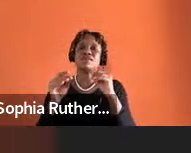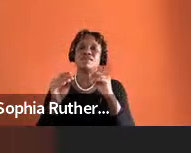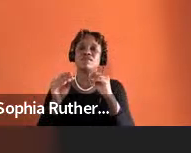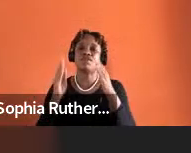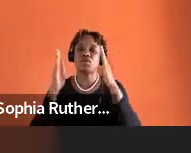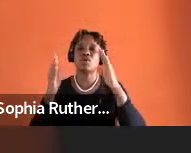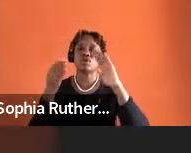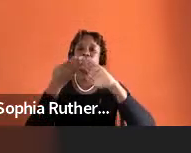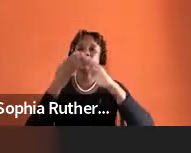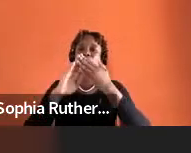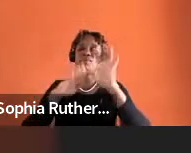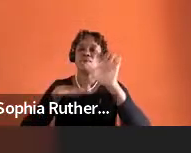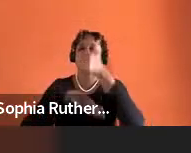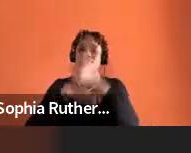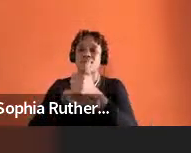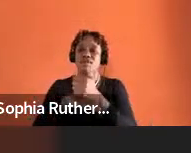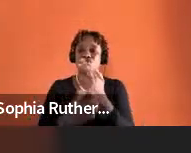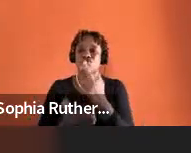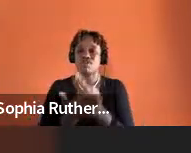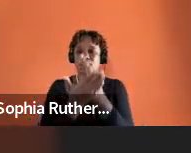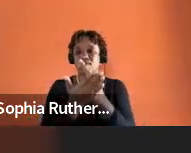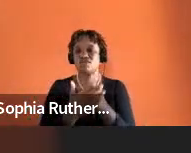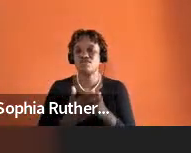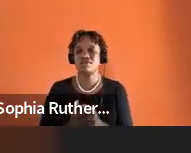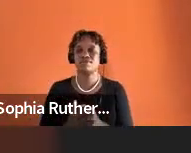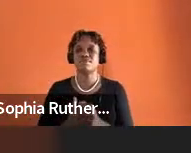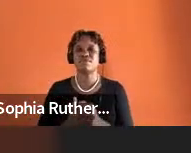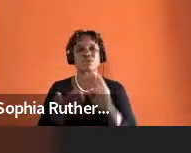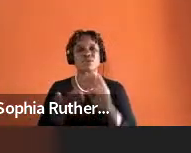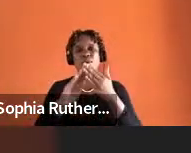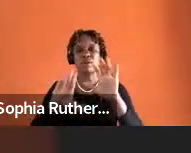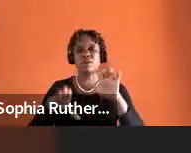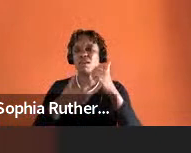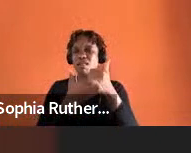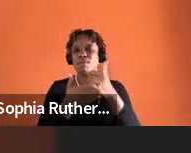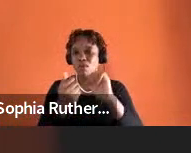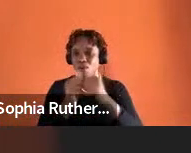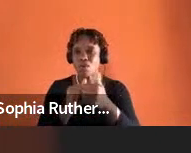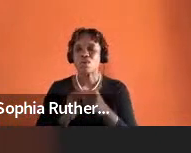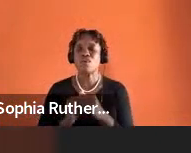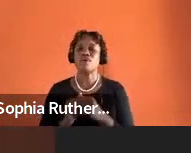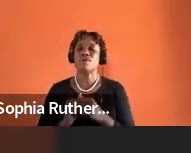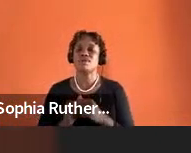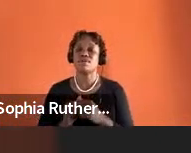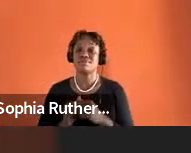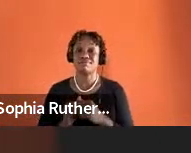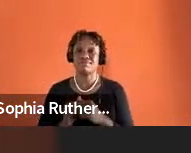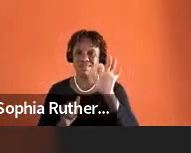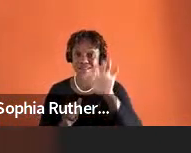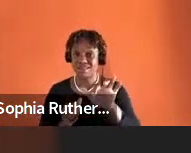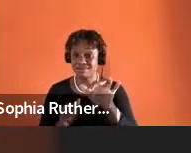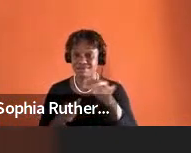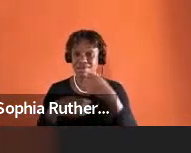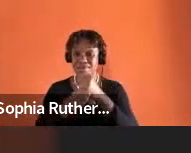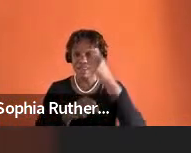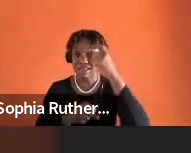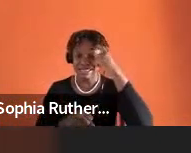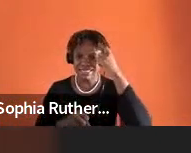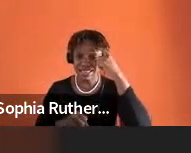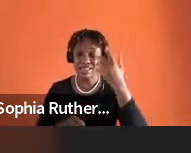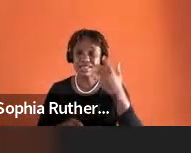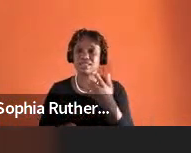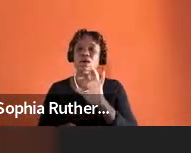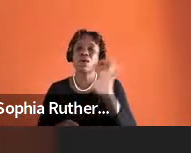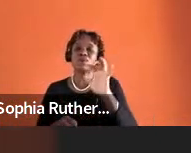community-based rehabilitation, and how viable it is in terms of complementing the raising of children